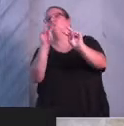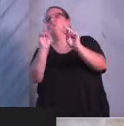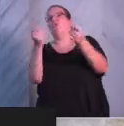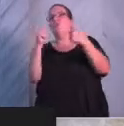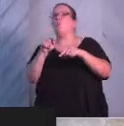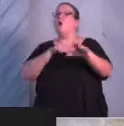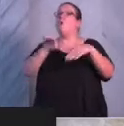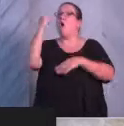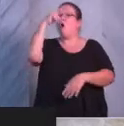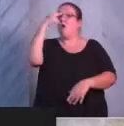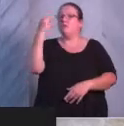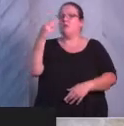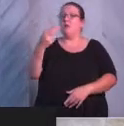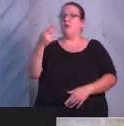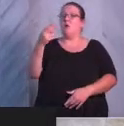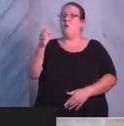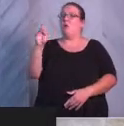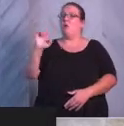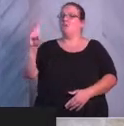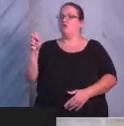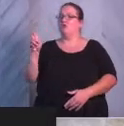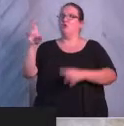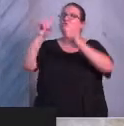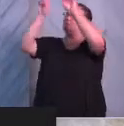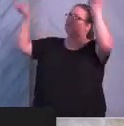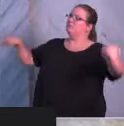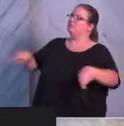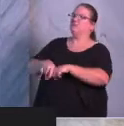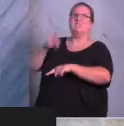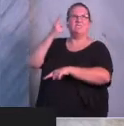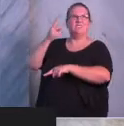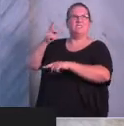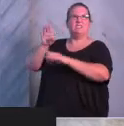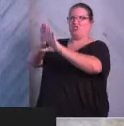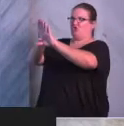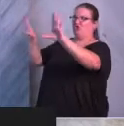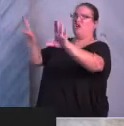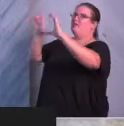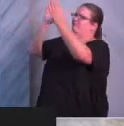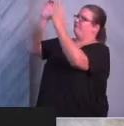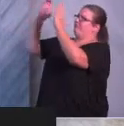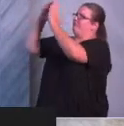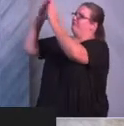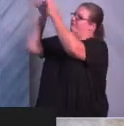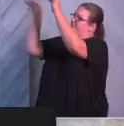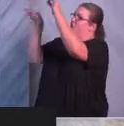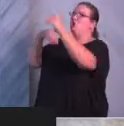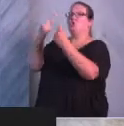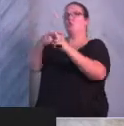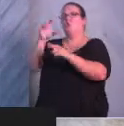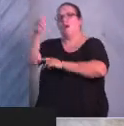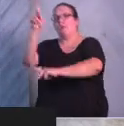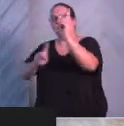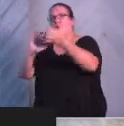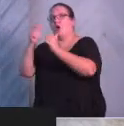Hotel Hindu Hospital, it is often seen on the wall as you enter a very large wall hanging with a verse or statement that says, "Do unto others as you would